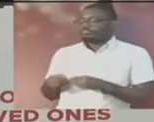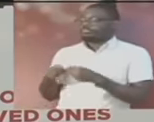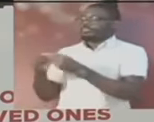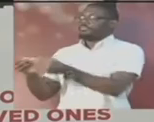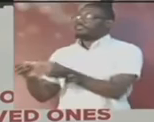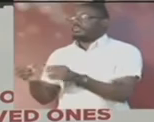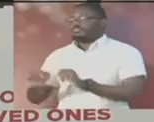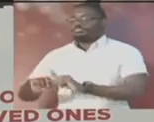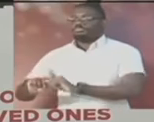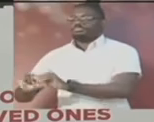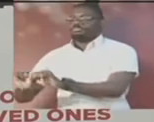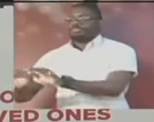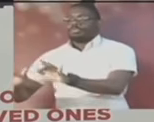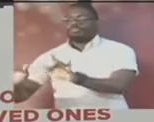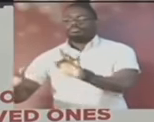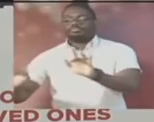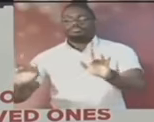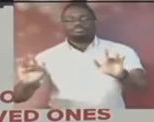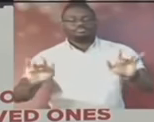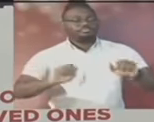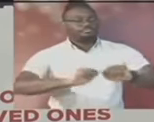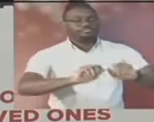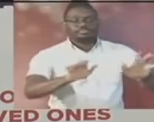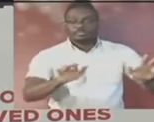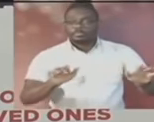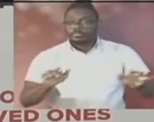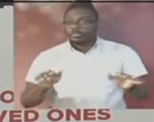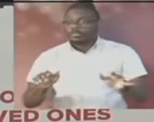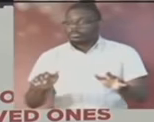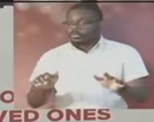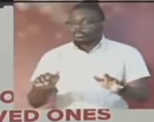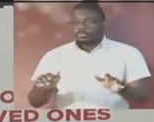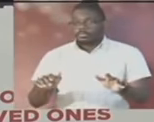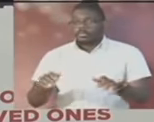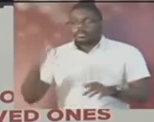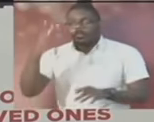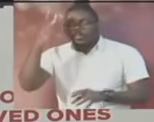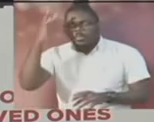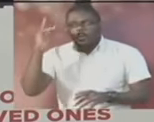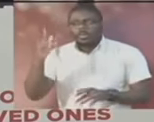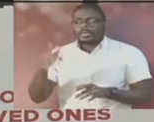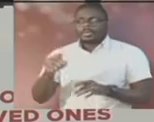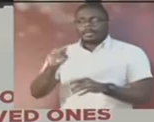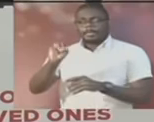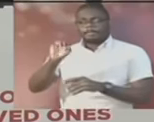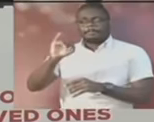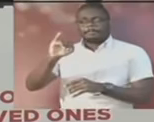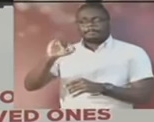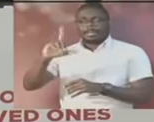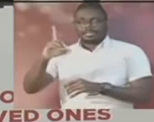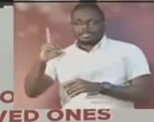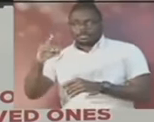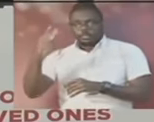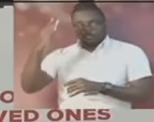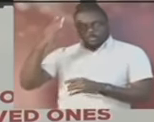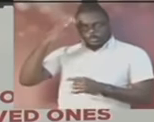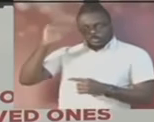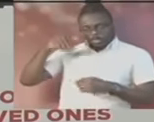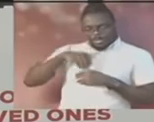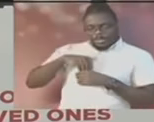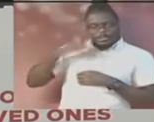friend's parents' home. Let's please avoid this congregation and commingling or gathering of